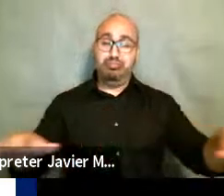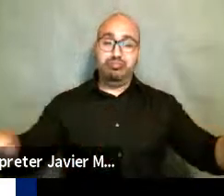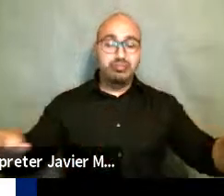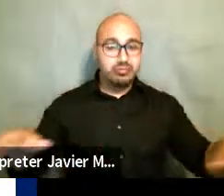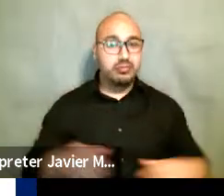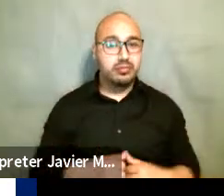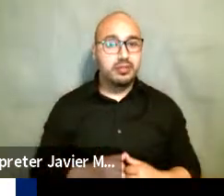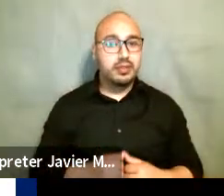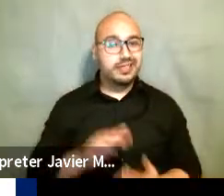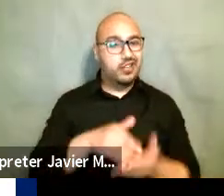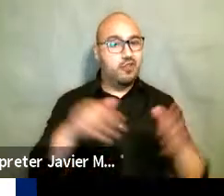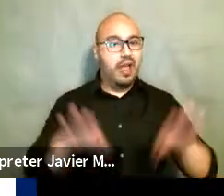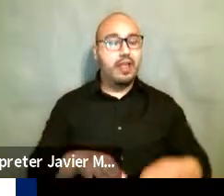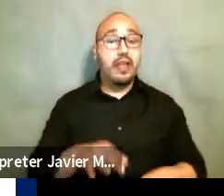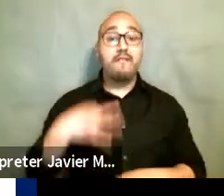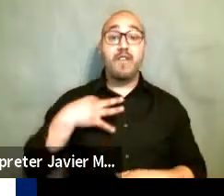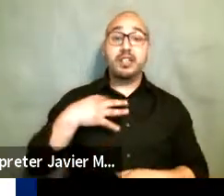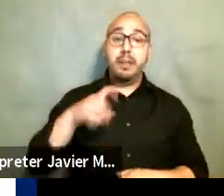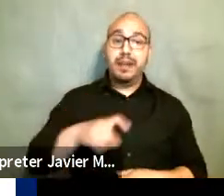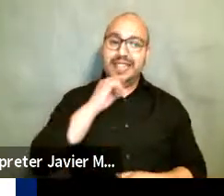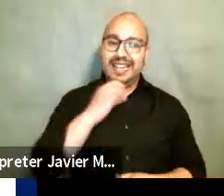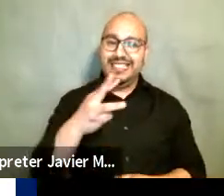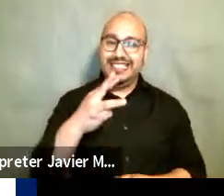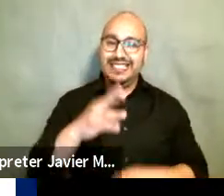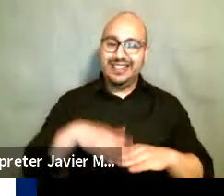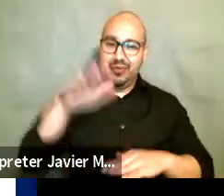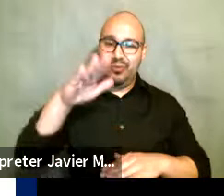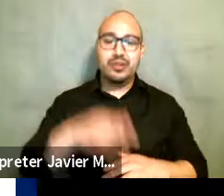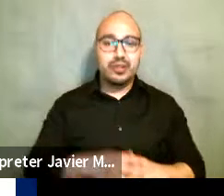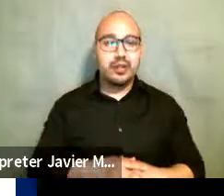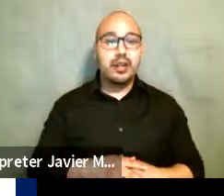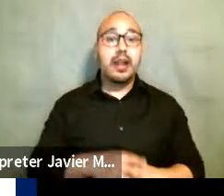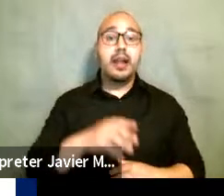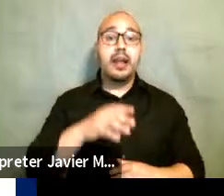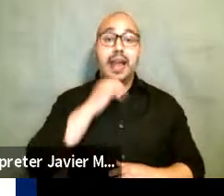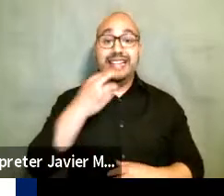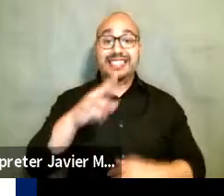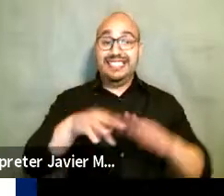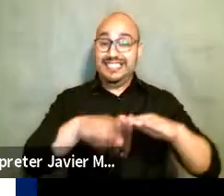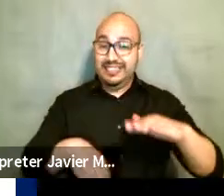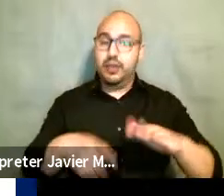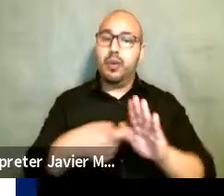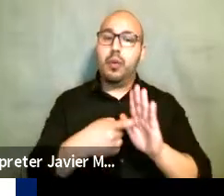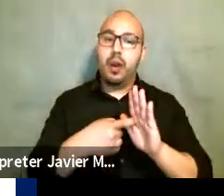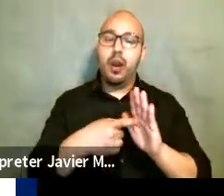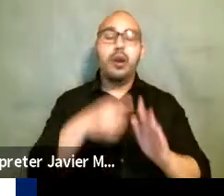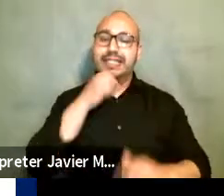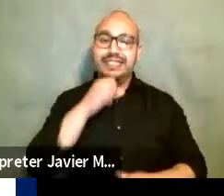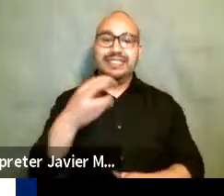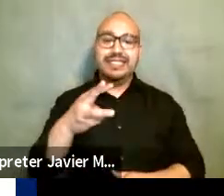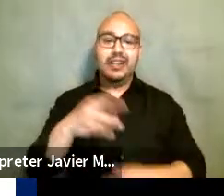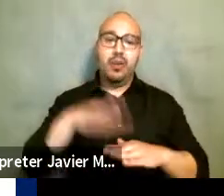volunteers just need to be 16 years and older. Anybody 18 years and older, we do require a background check if you are interacting with our